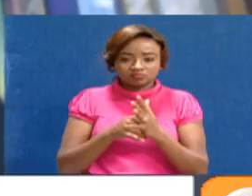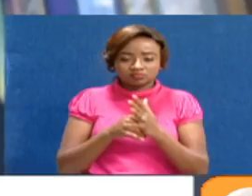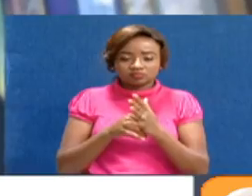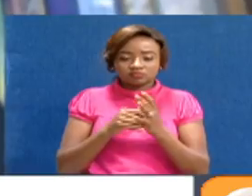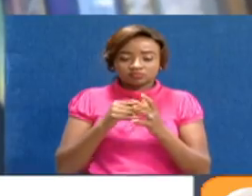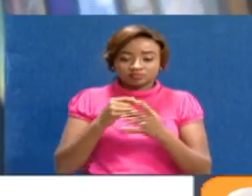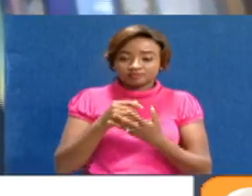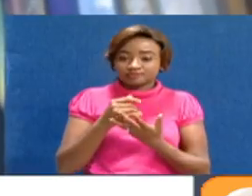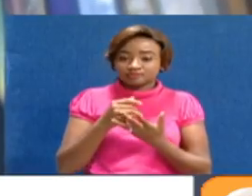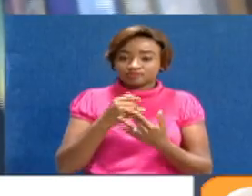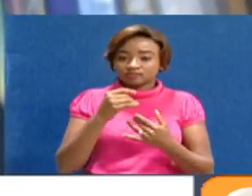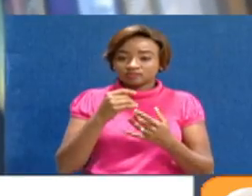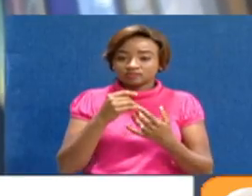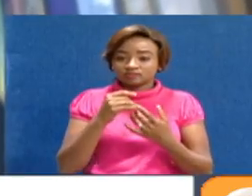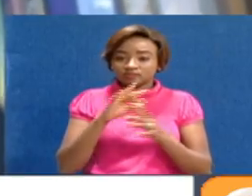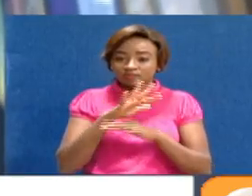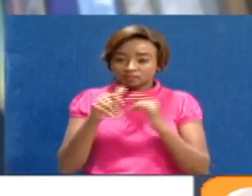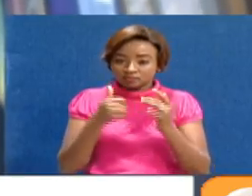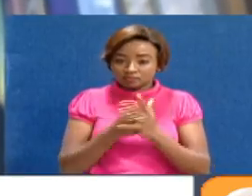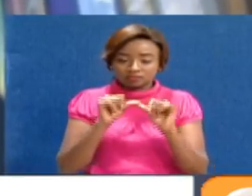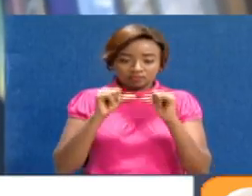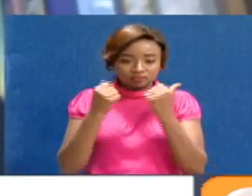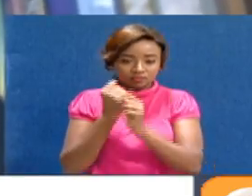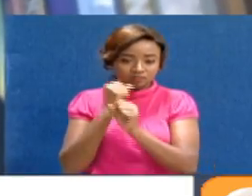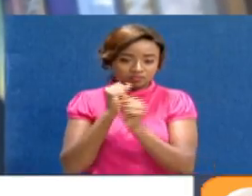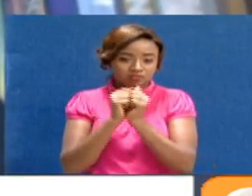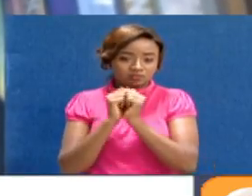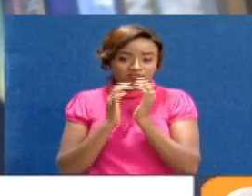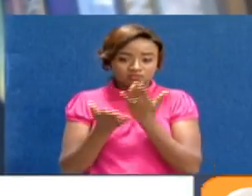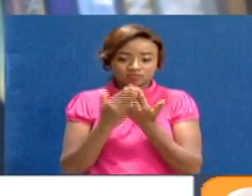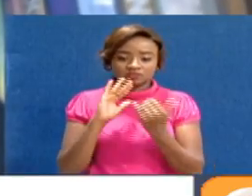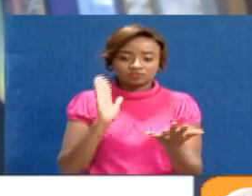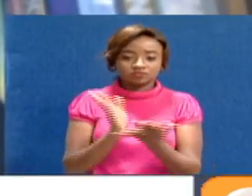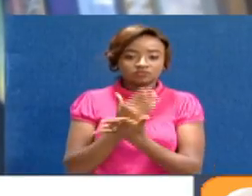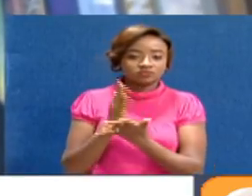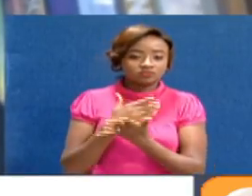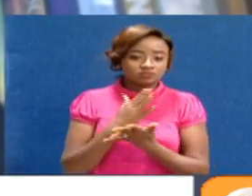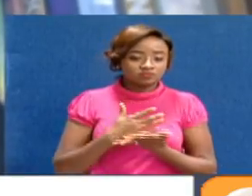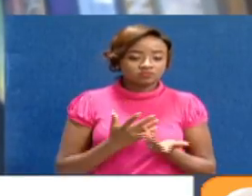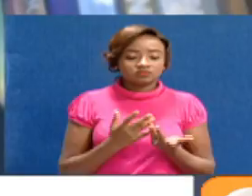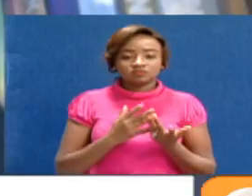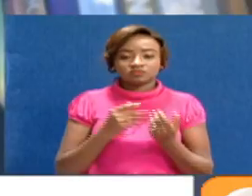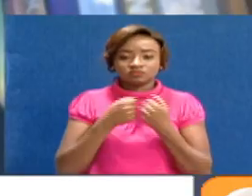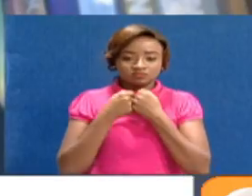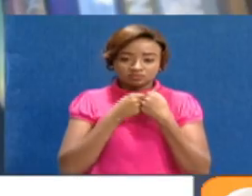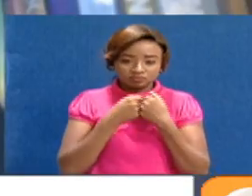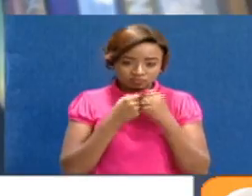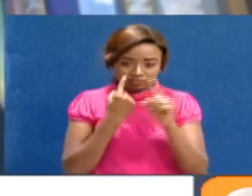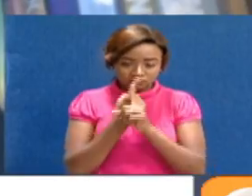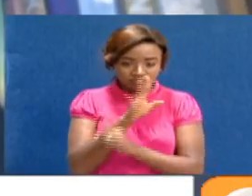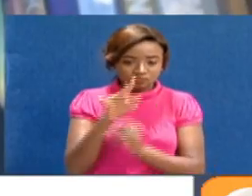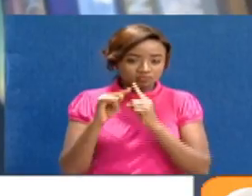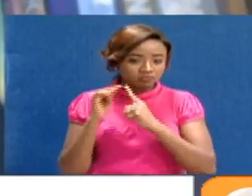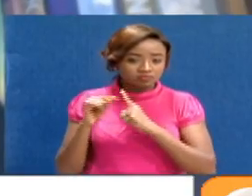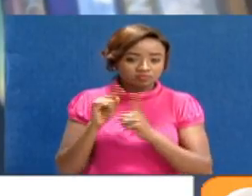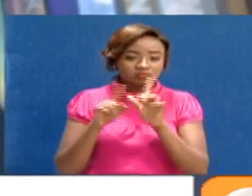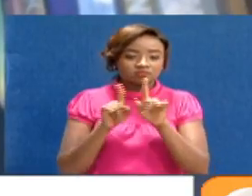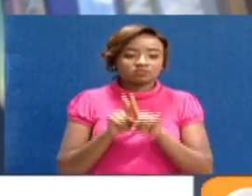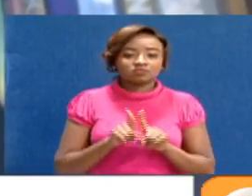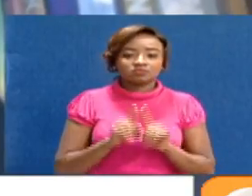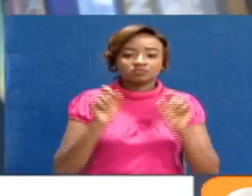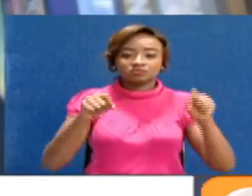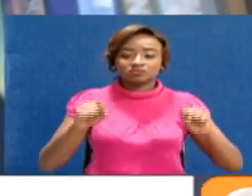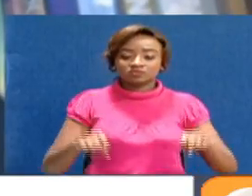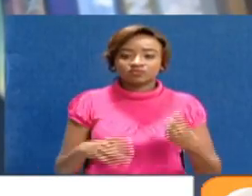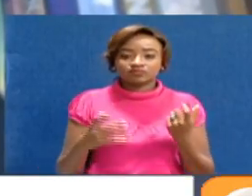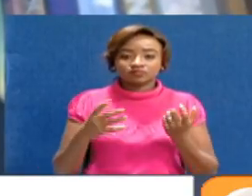to be able to raise some of those challenges they are facing in regard to prosecution and hearing and determination of cases and